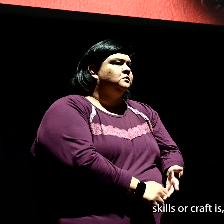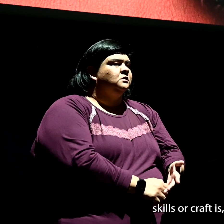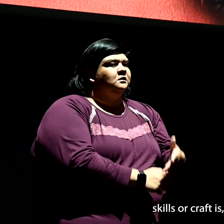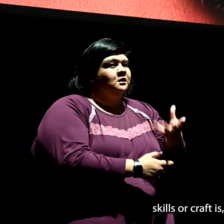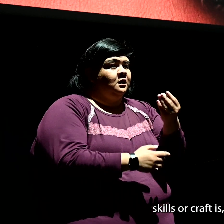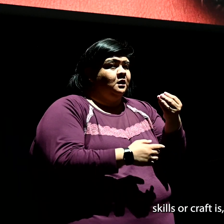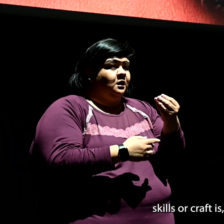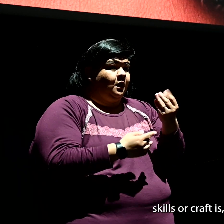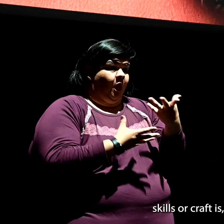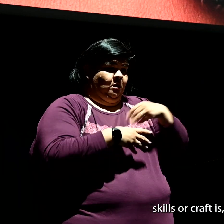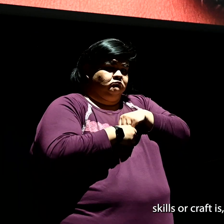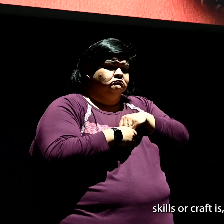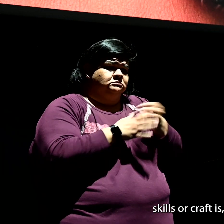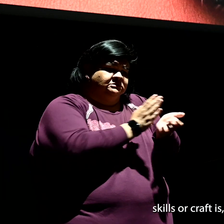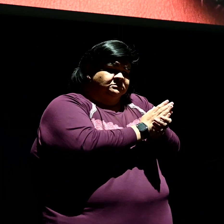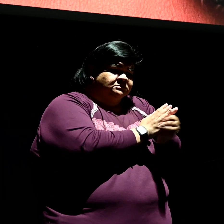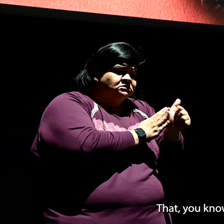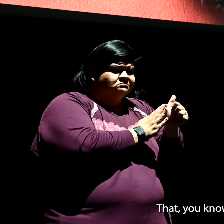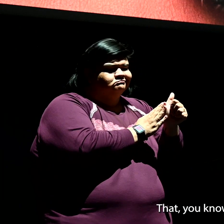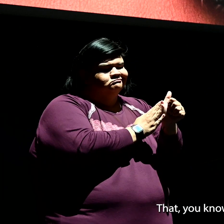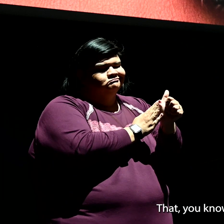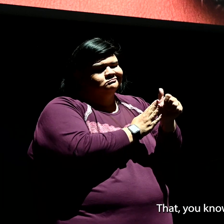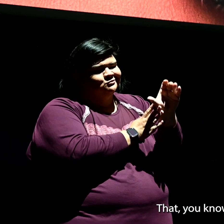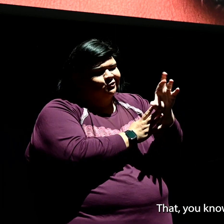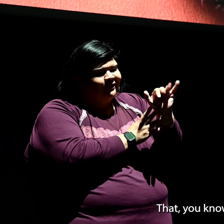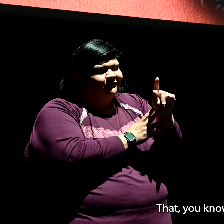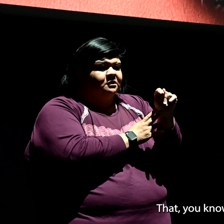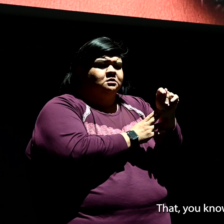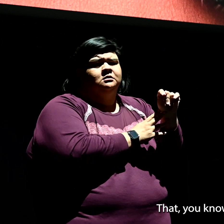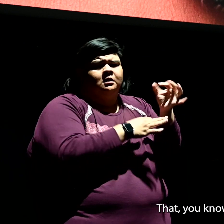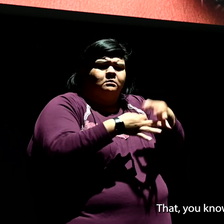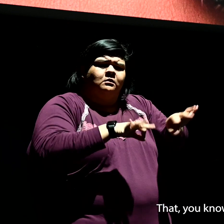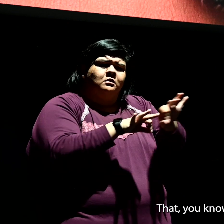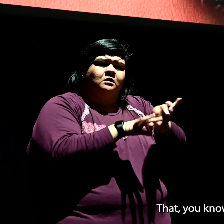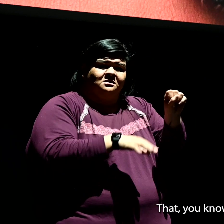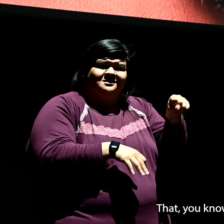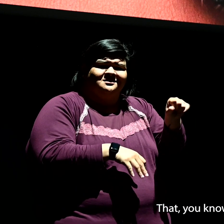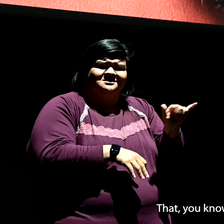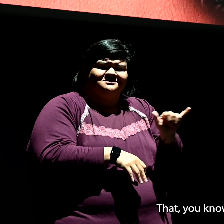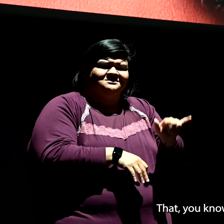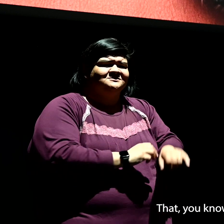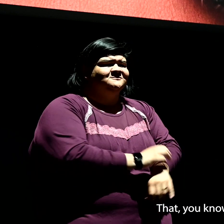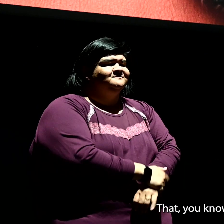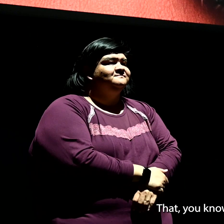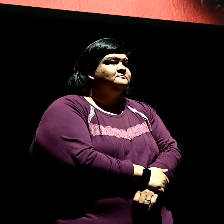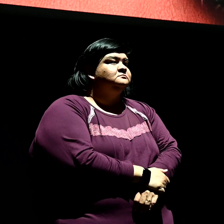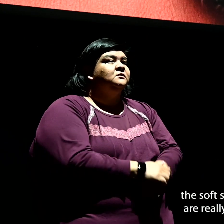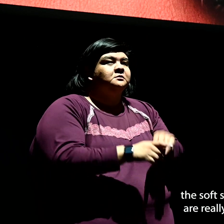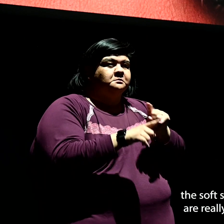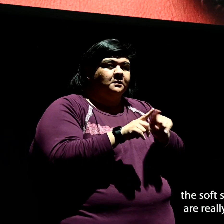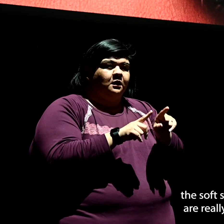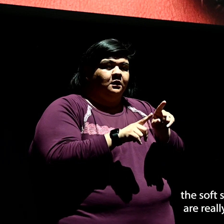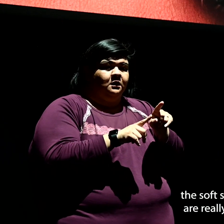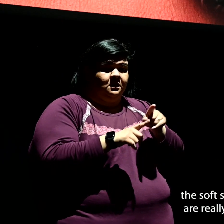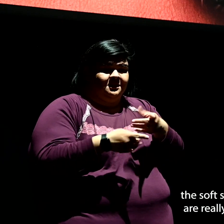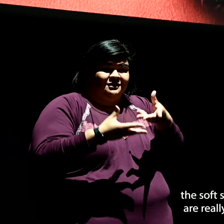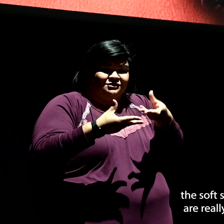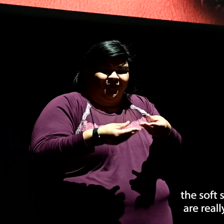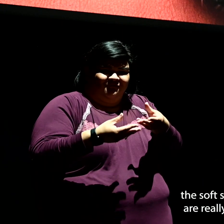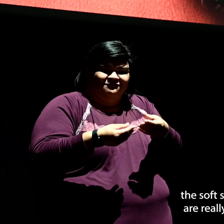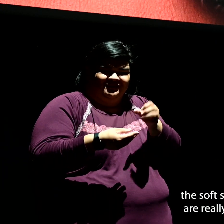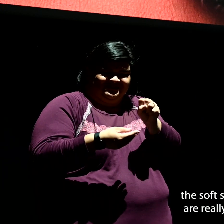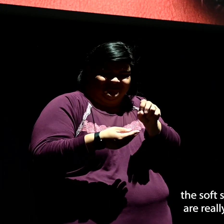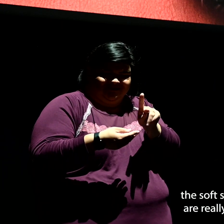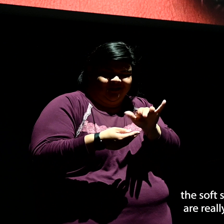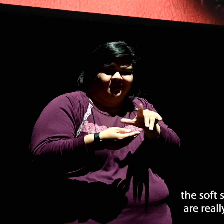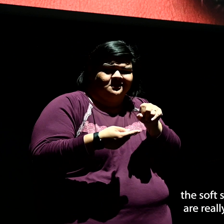craft is also important. That, you know, again, the soft skills of